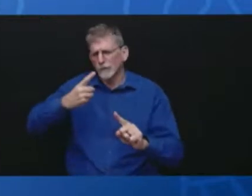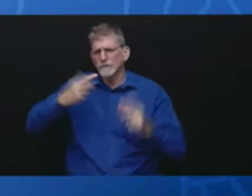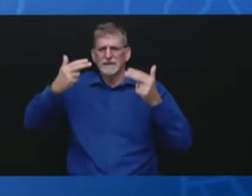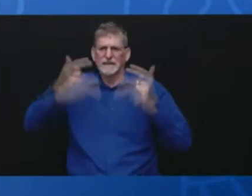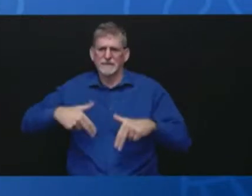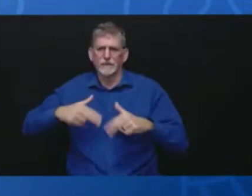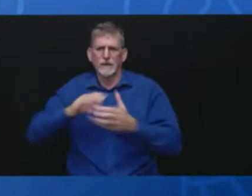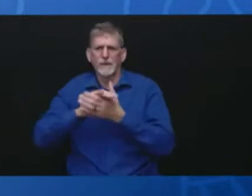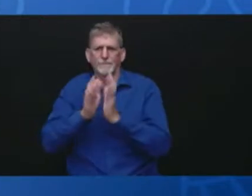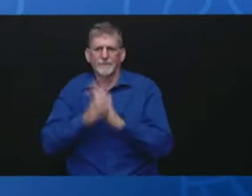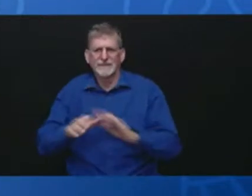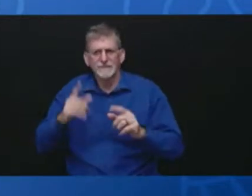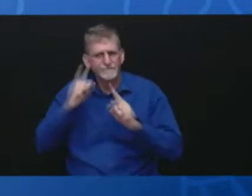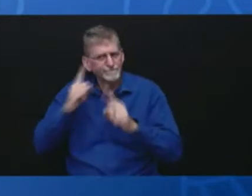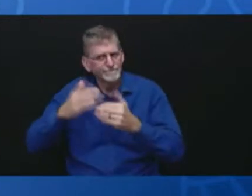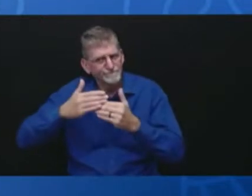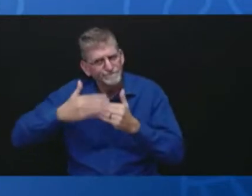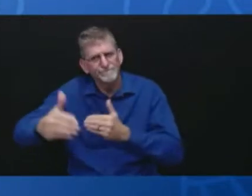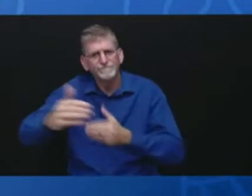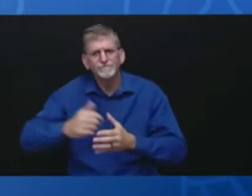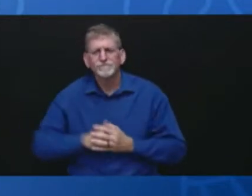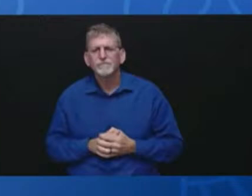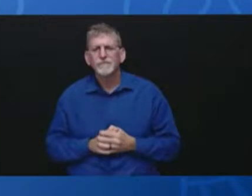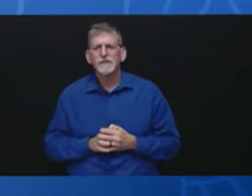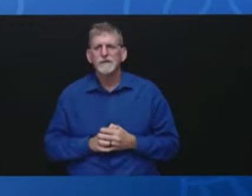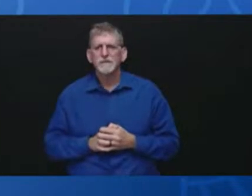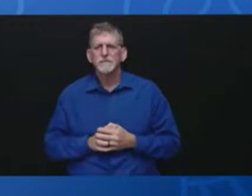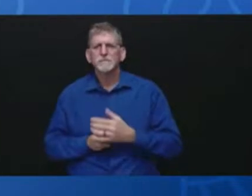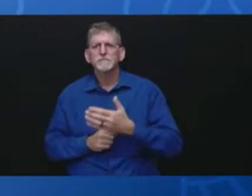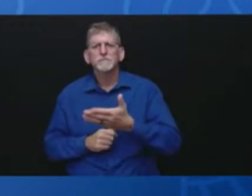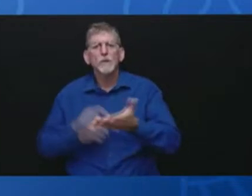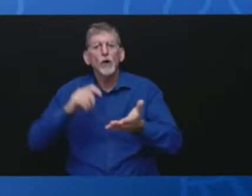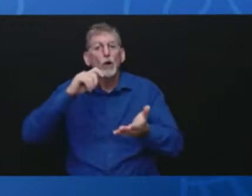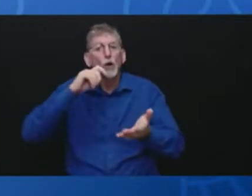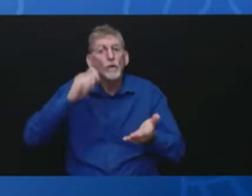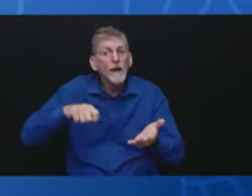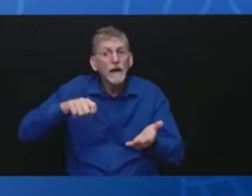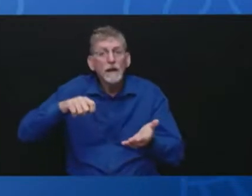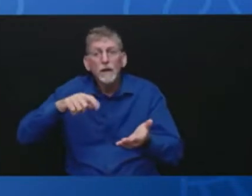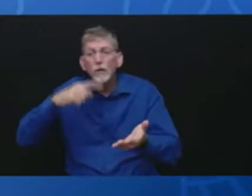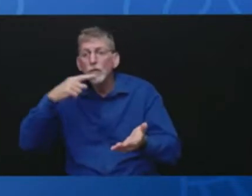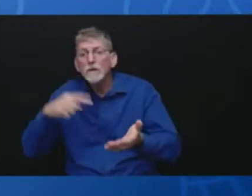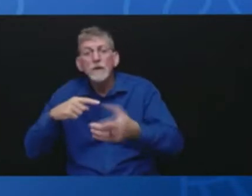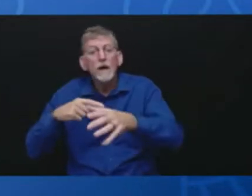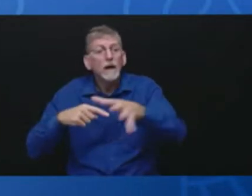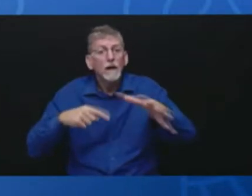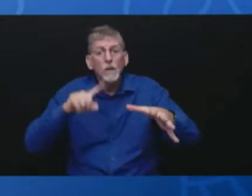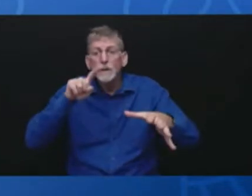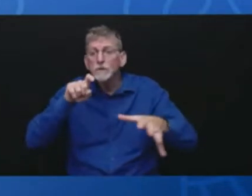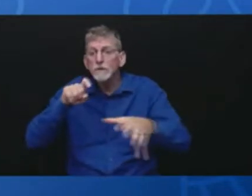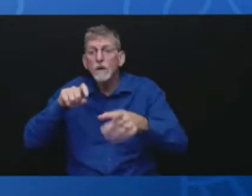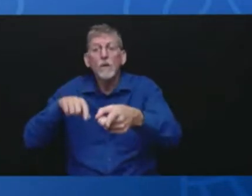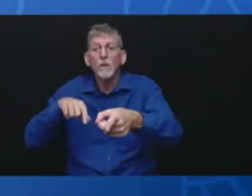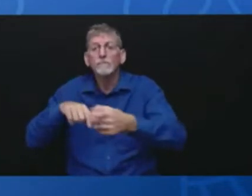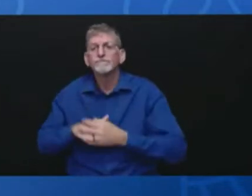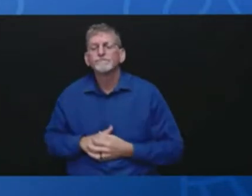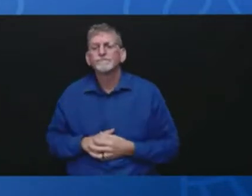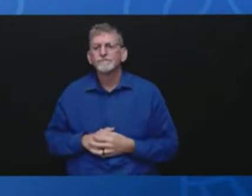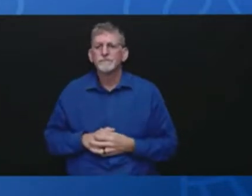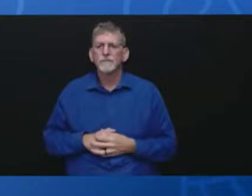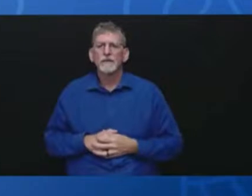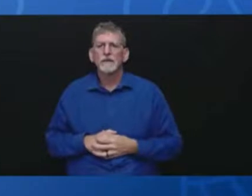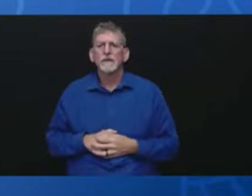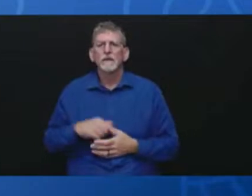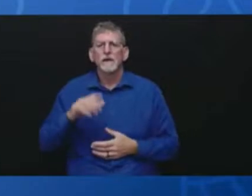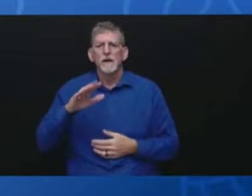want do we have any more Ukraine, Russia? Yes, sir. Go ahead. Thank you, Tammy. Just to follow up on the question my colleague asked, I understand you don't want to comment